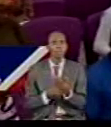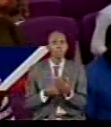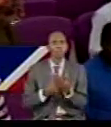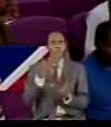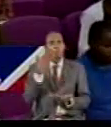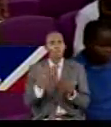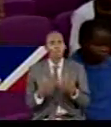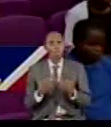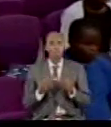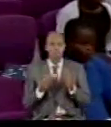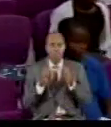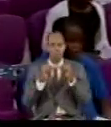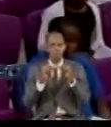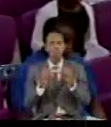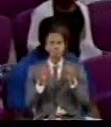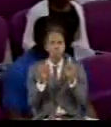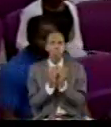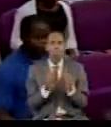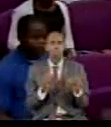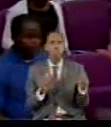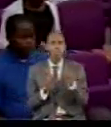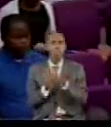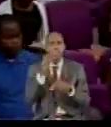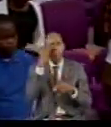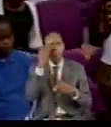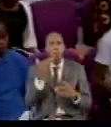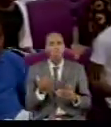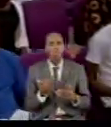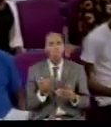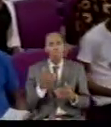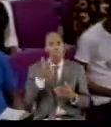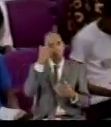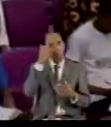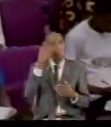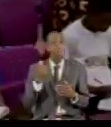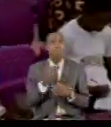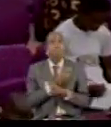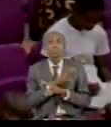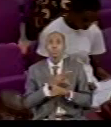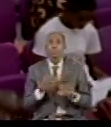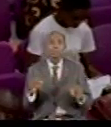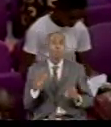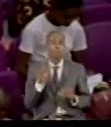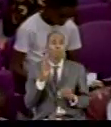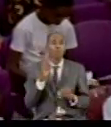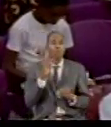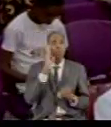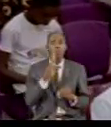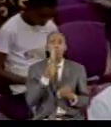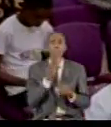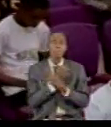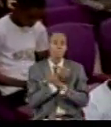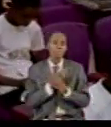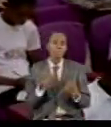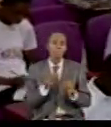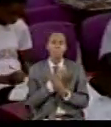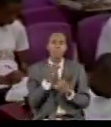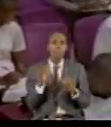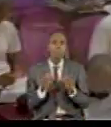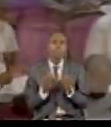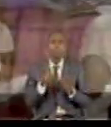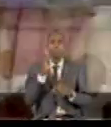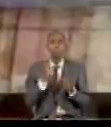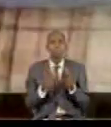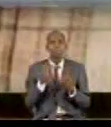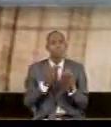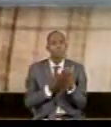might continue with you. Why? Because nobody will get saved anymore if the truth of the gospel does